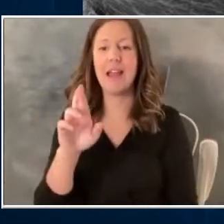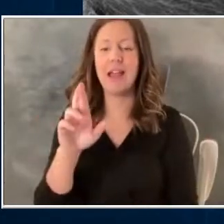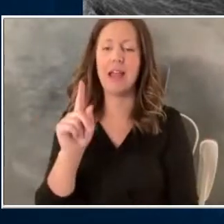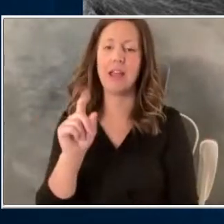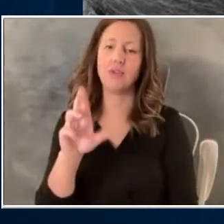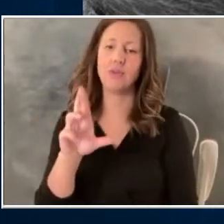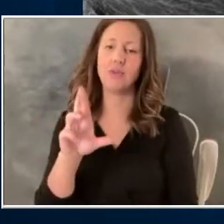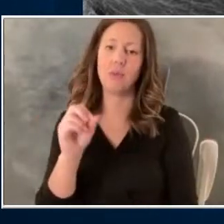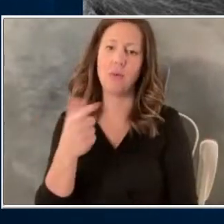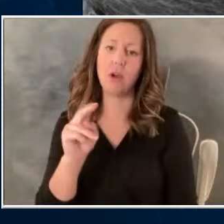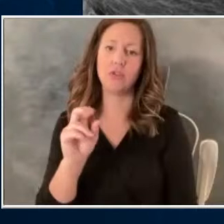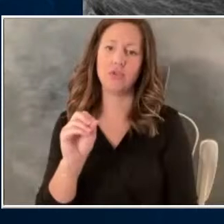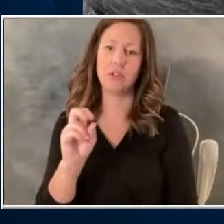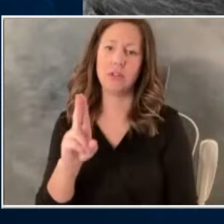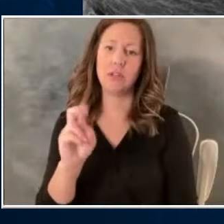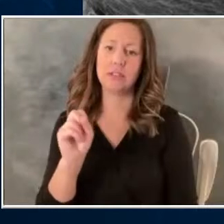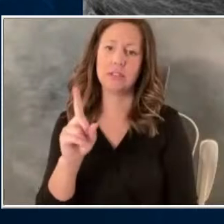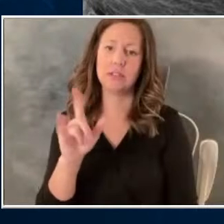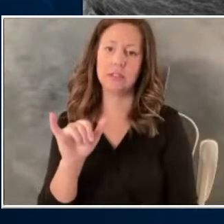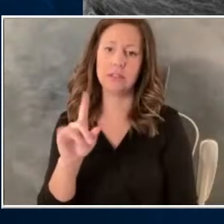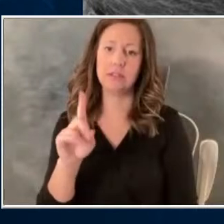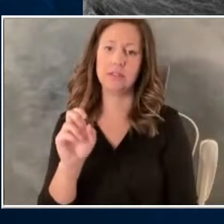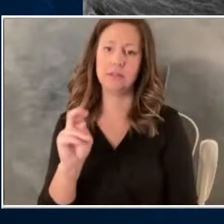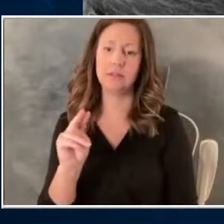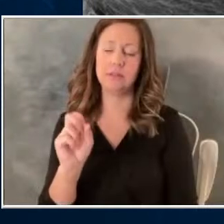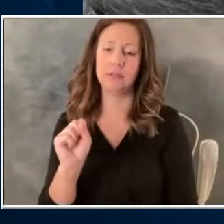again, these are generally pretty easy